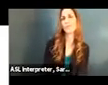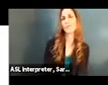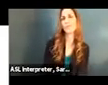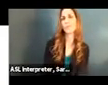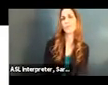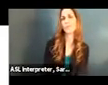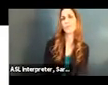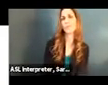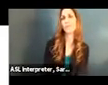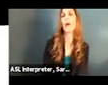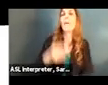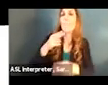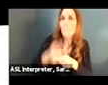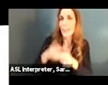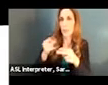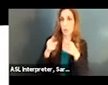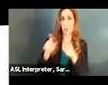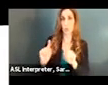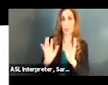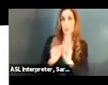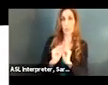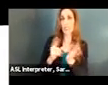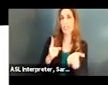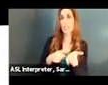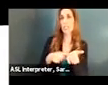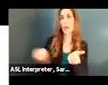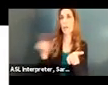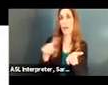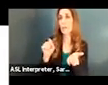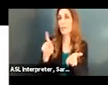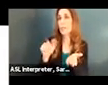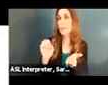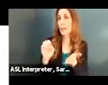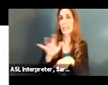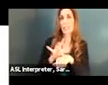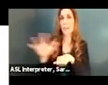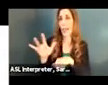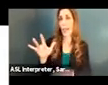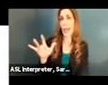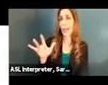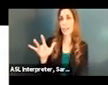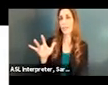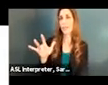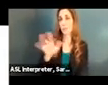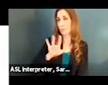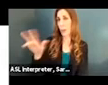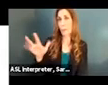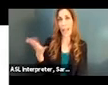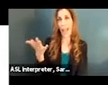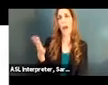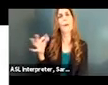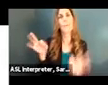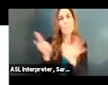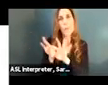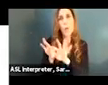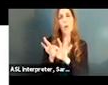sometimes it's marked, but the space is blank. Then Gotcha. It will be important not